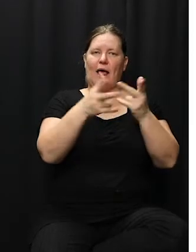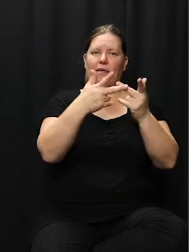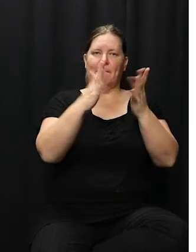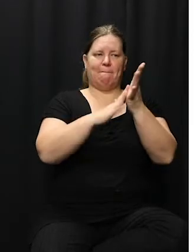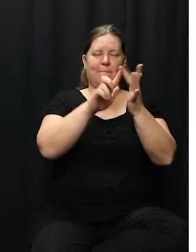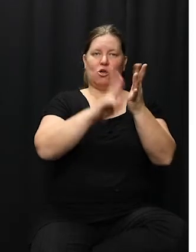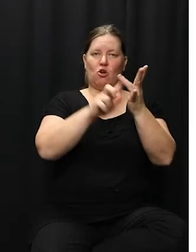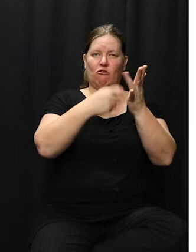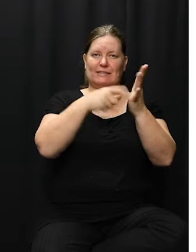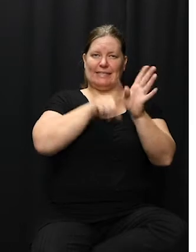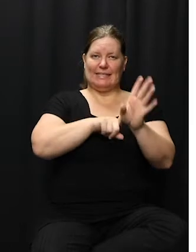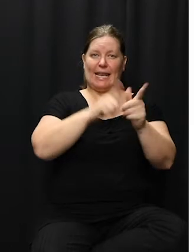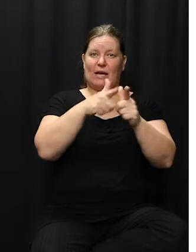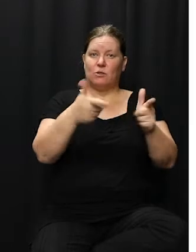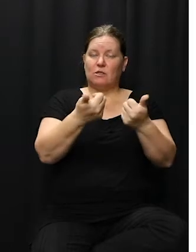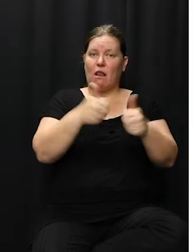Aboriginal languages.